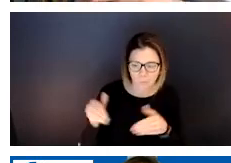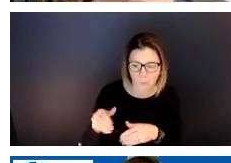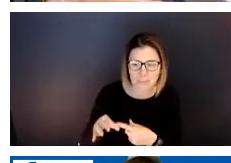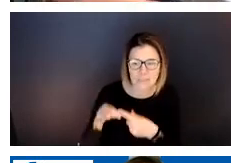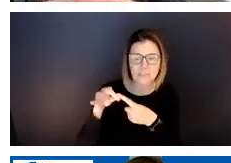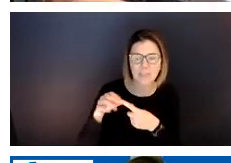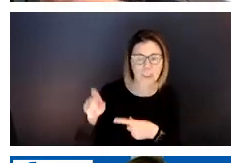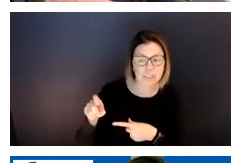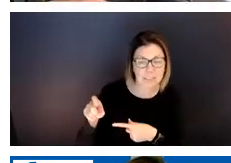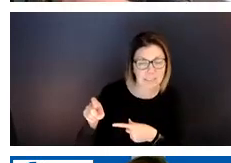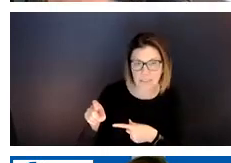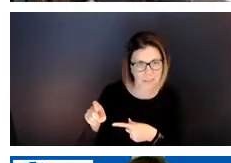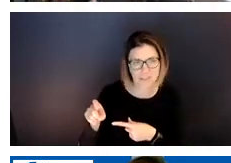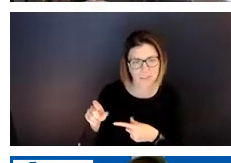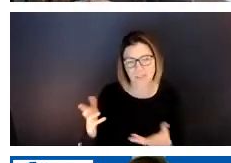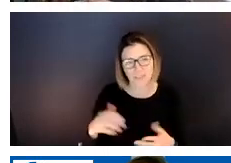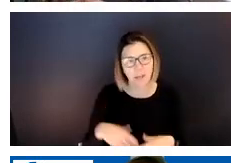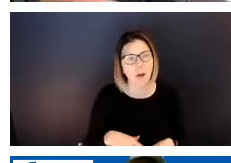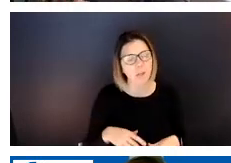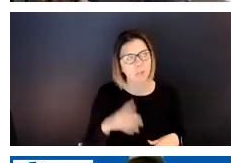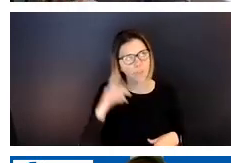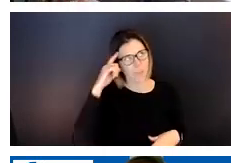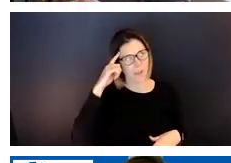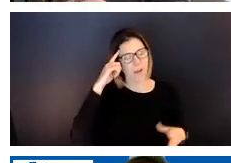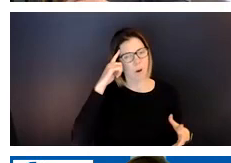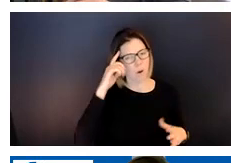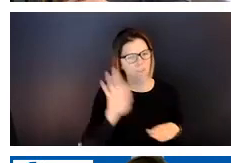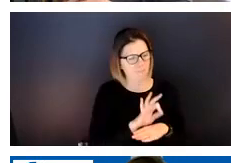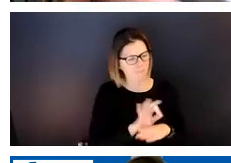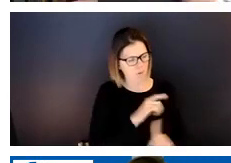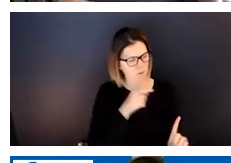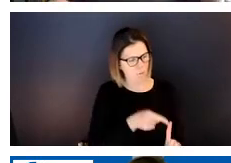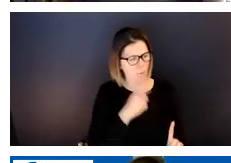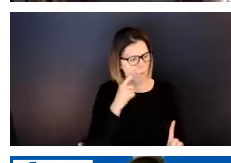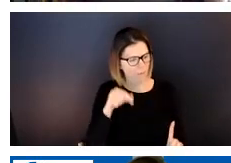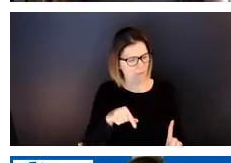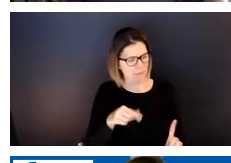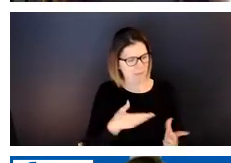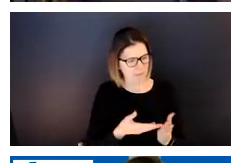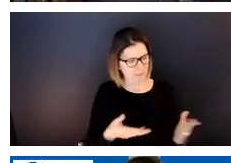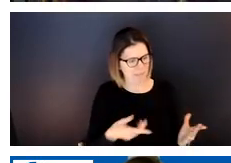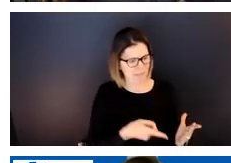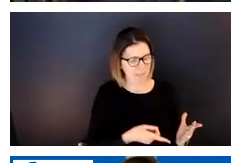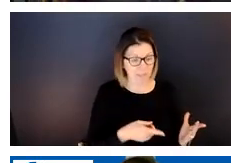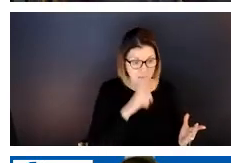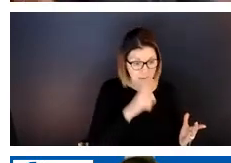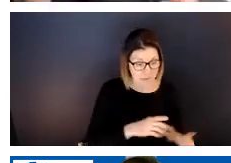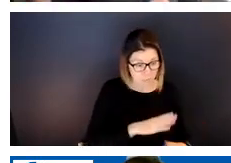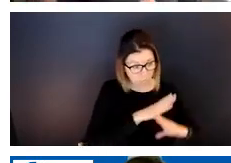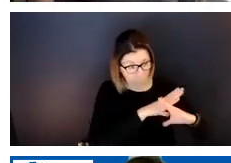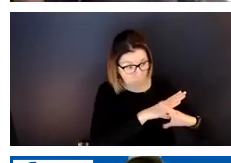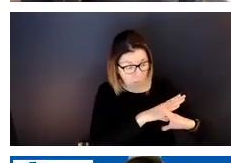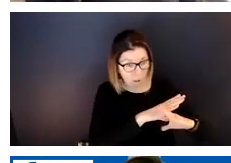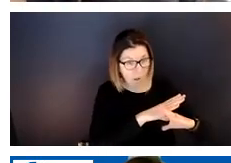in mind, what is the functional purpose of the item you are looking for? Is it either to block out